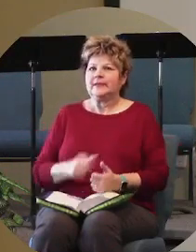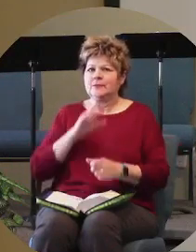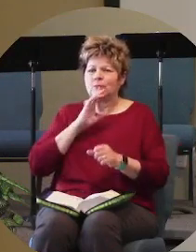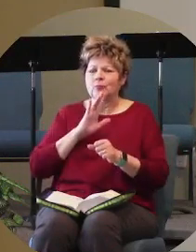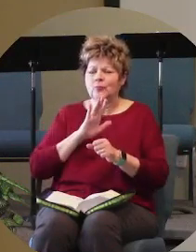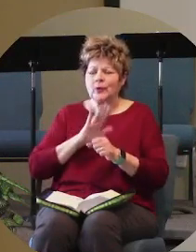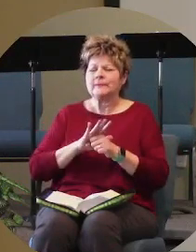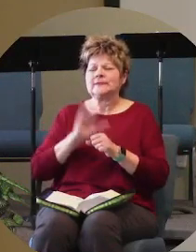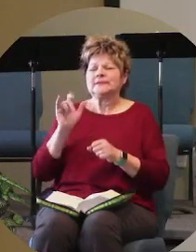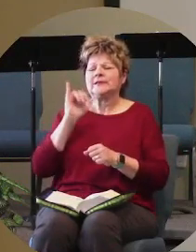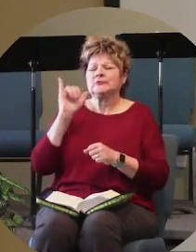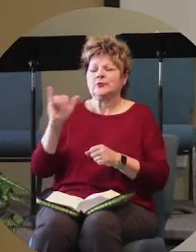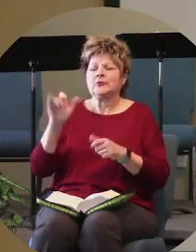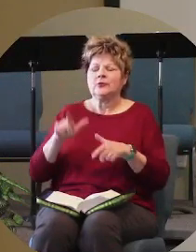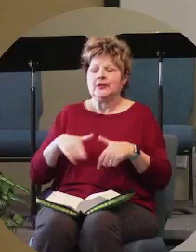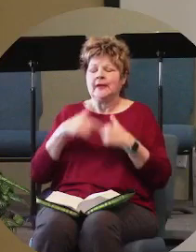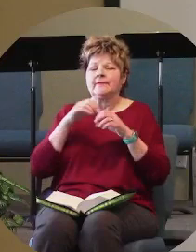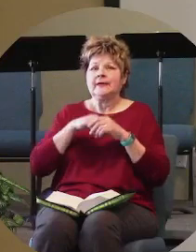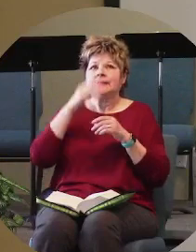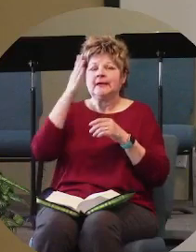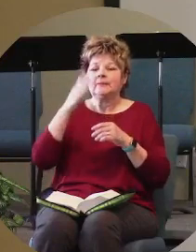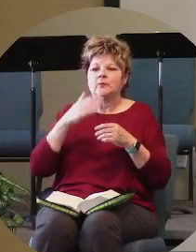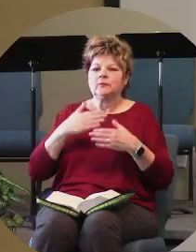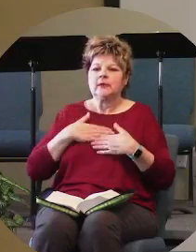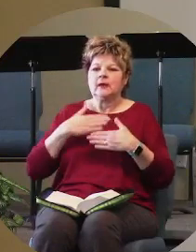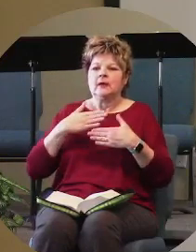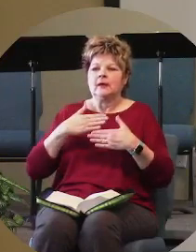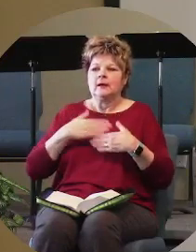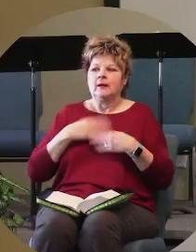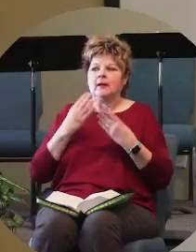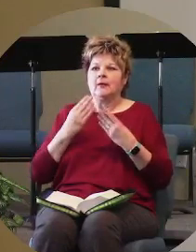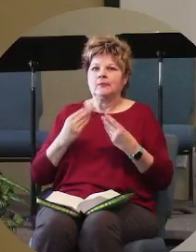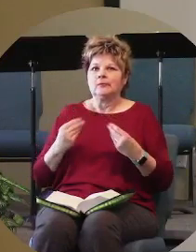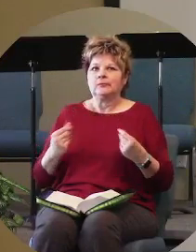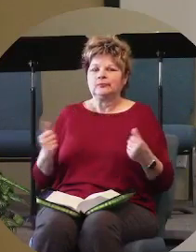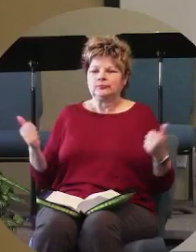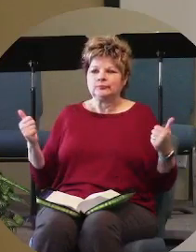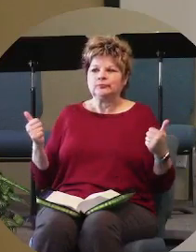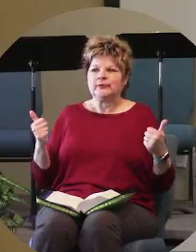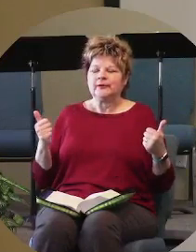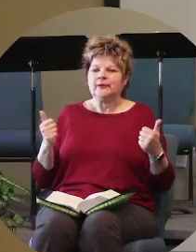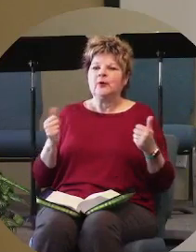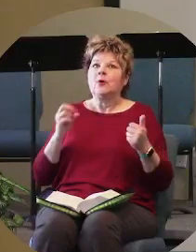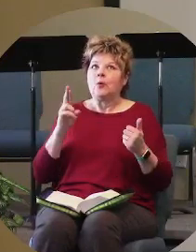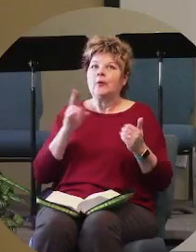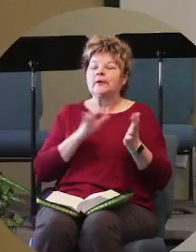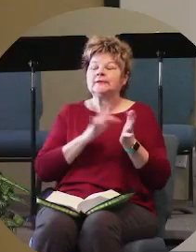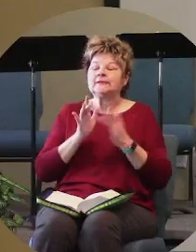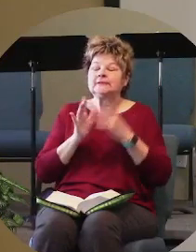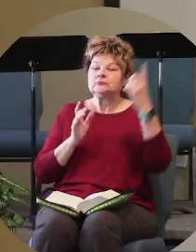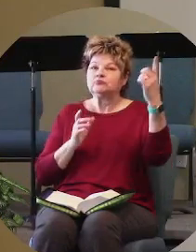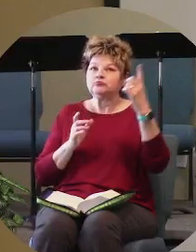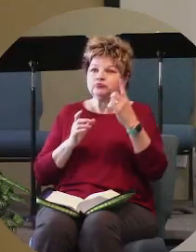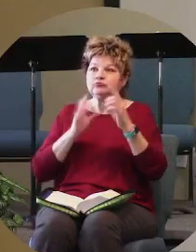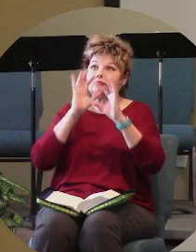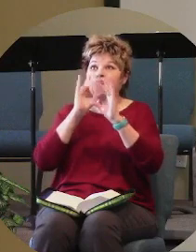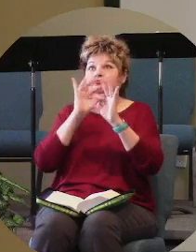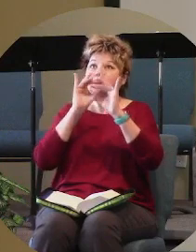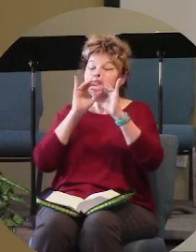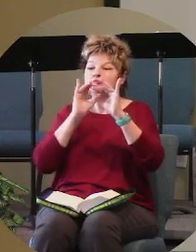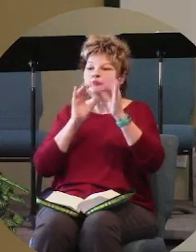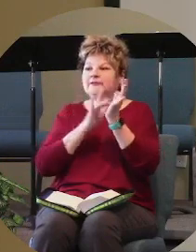us eternal life in him when we breathe our last breath or Jesus returns, that trumpet sounds